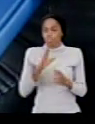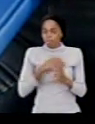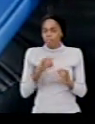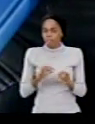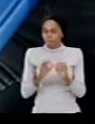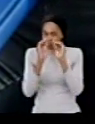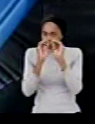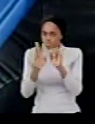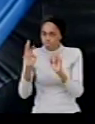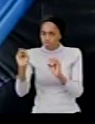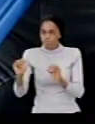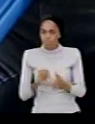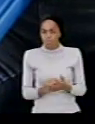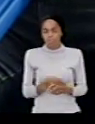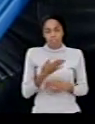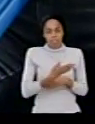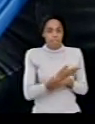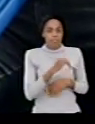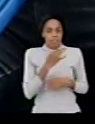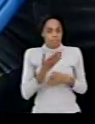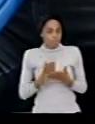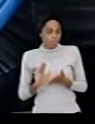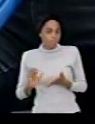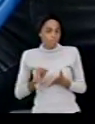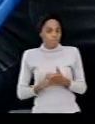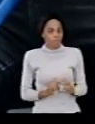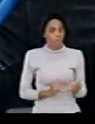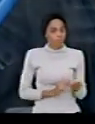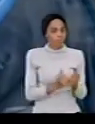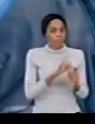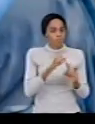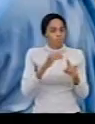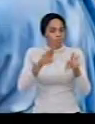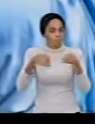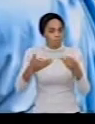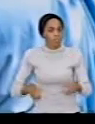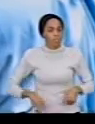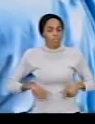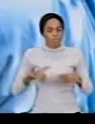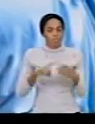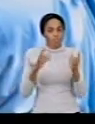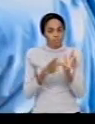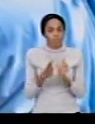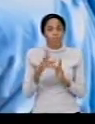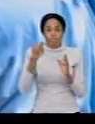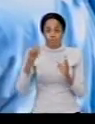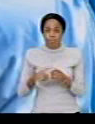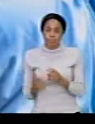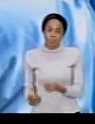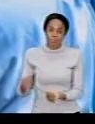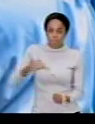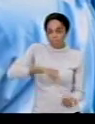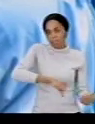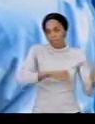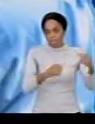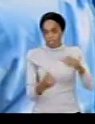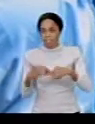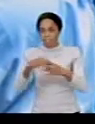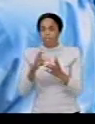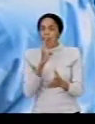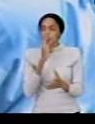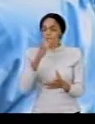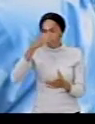still something that follows. When you are giving your life to the Lord, you need to be baptized in water. Why? Because it's